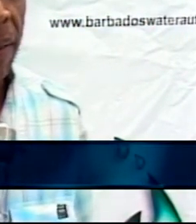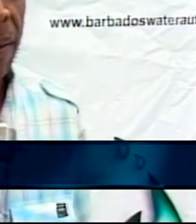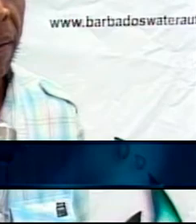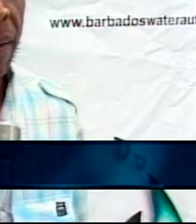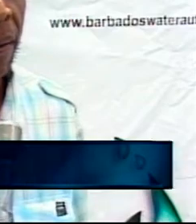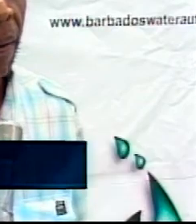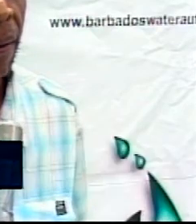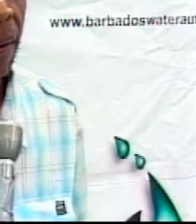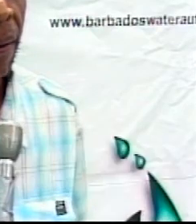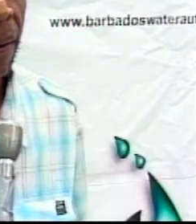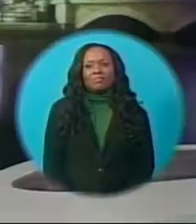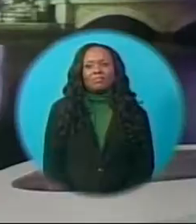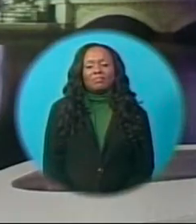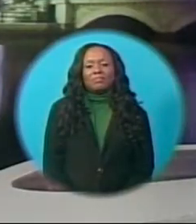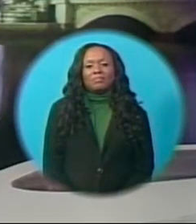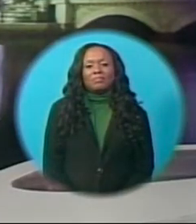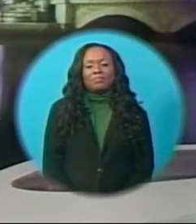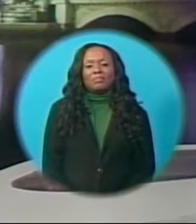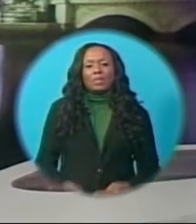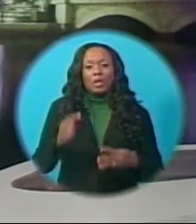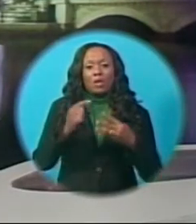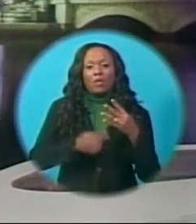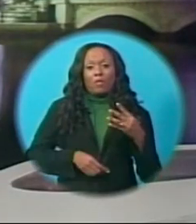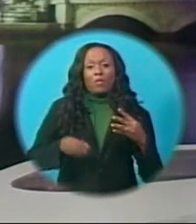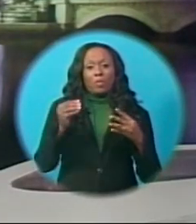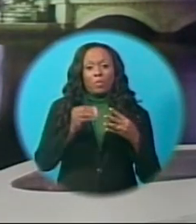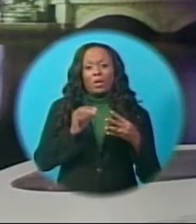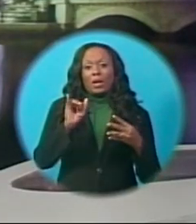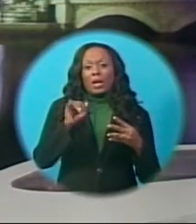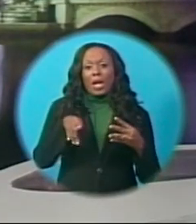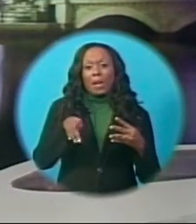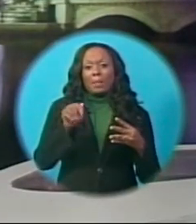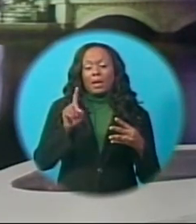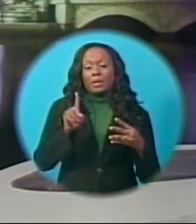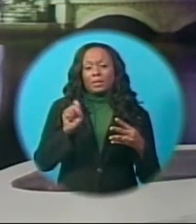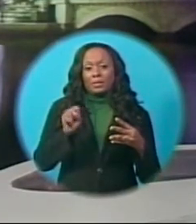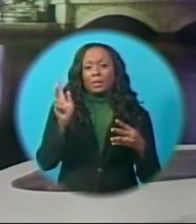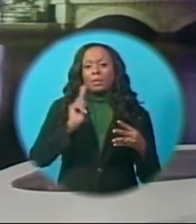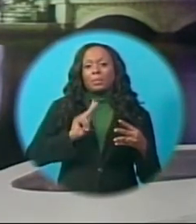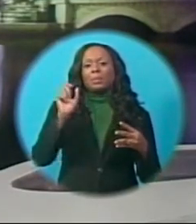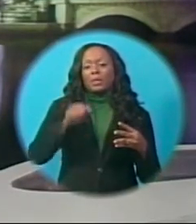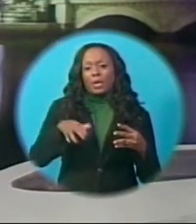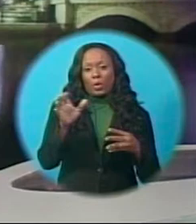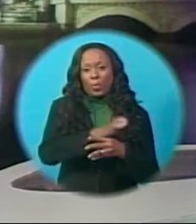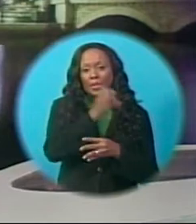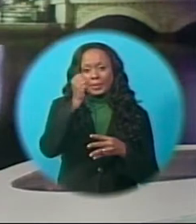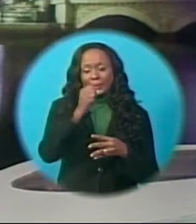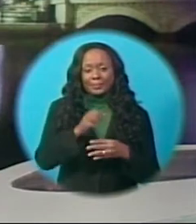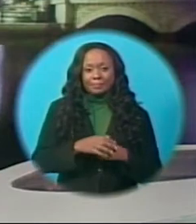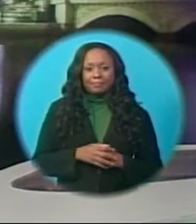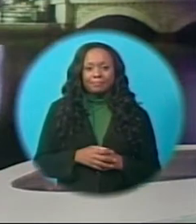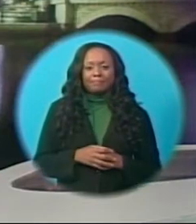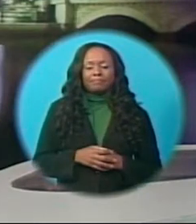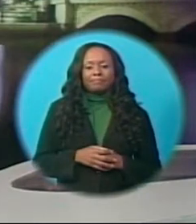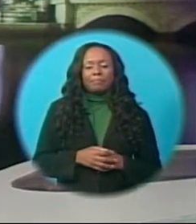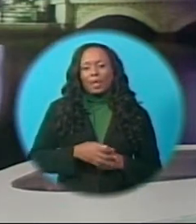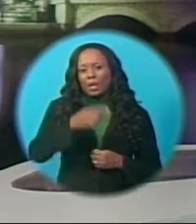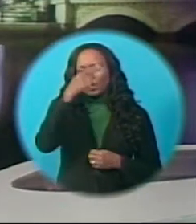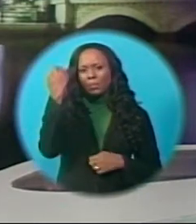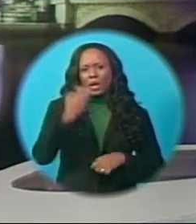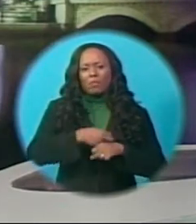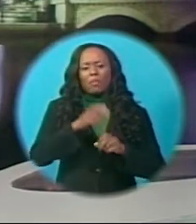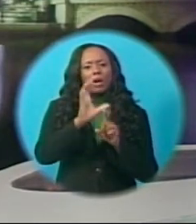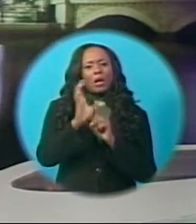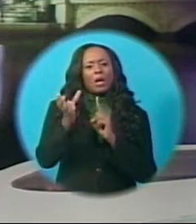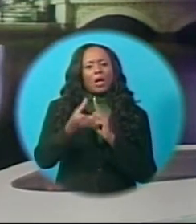it. And there are 4 more iPads to be won. Well, the Black Rock Cultural Center could be restored to its